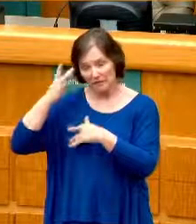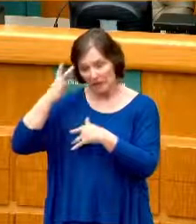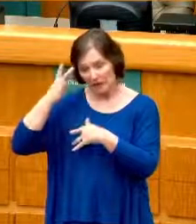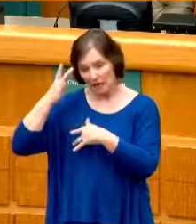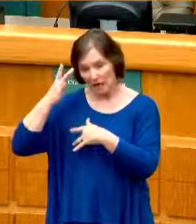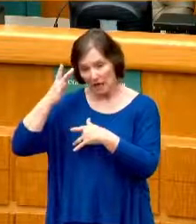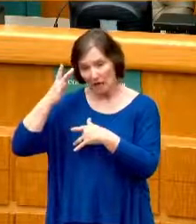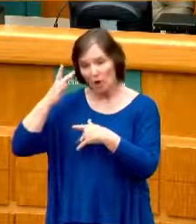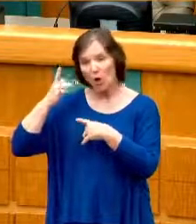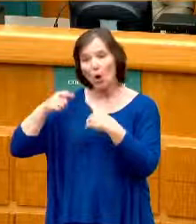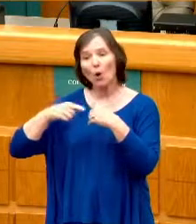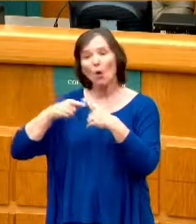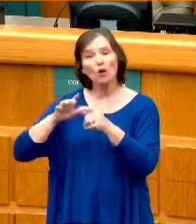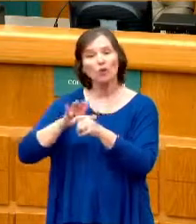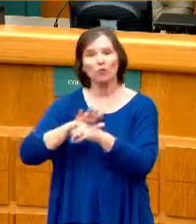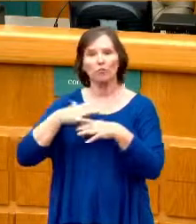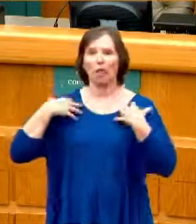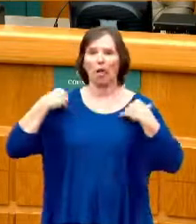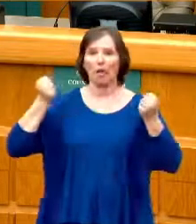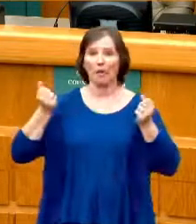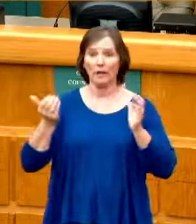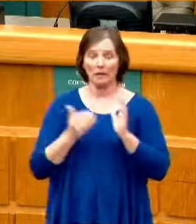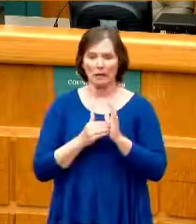COVID-19 once you've fully recovered.